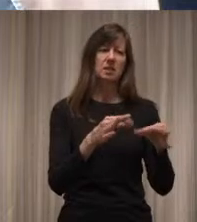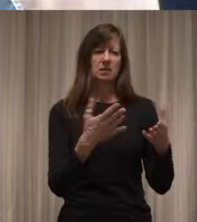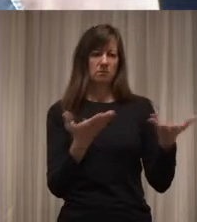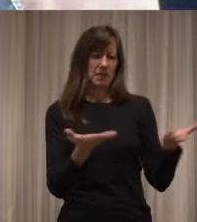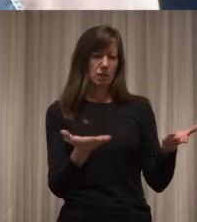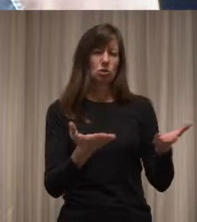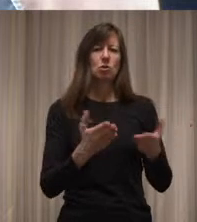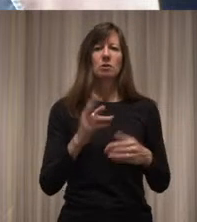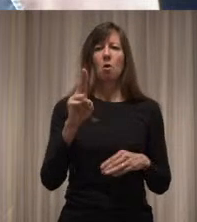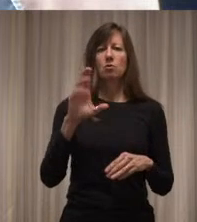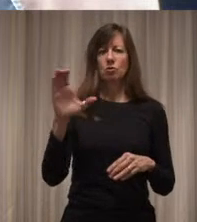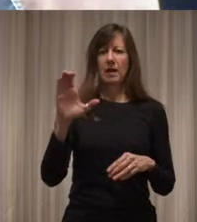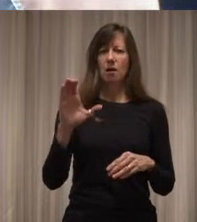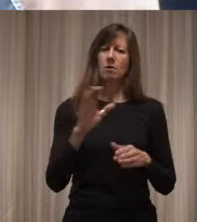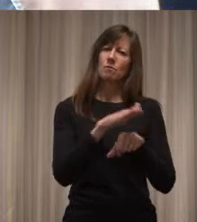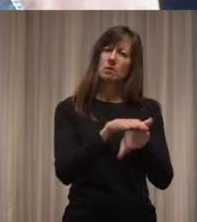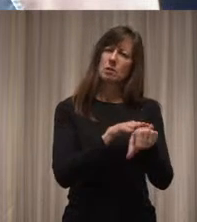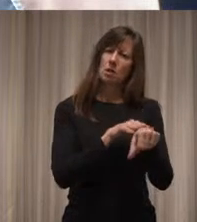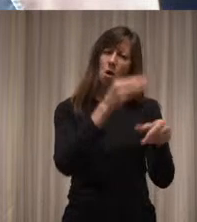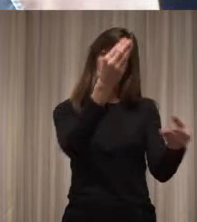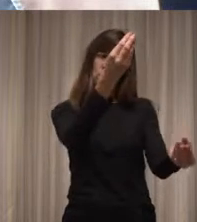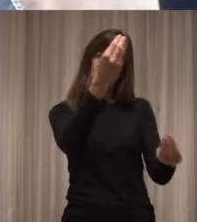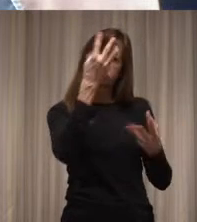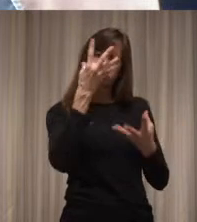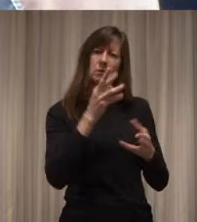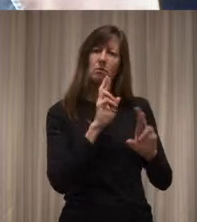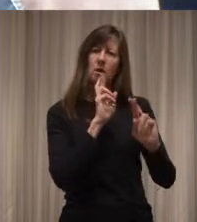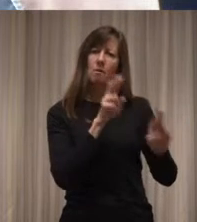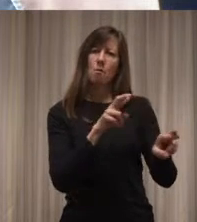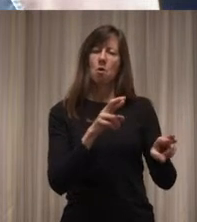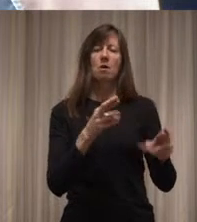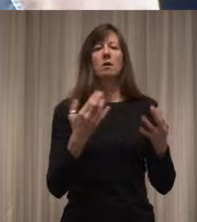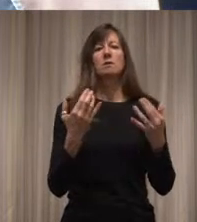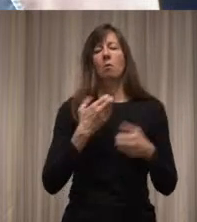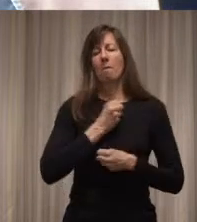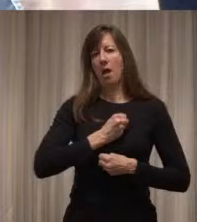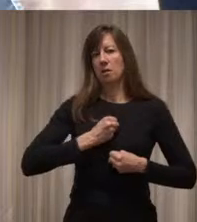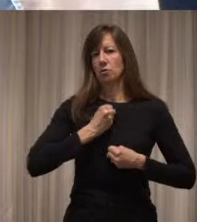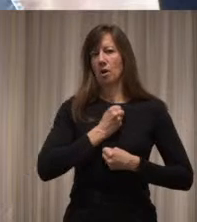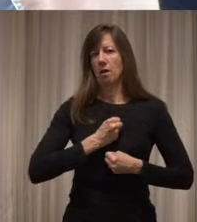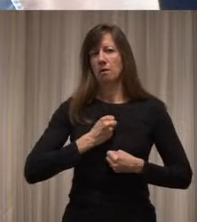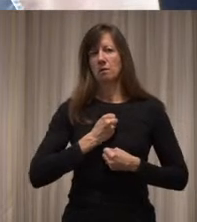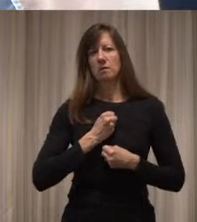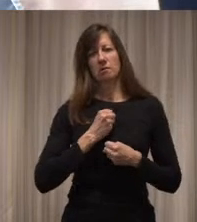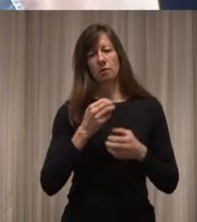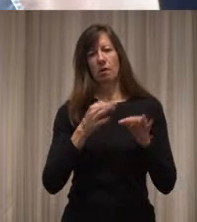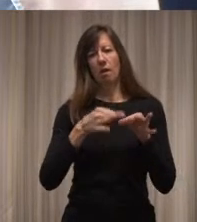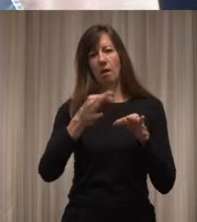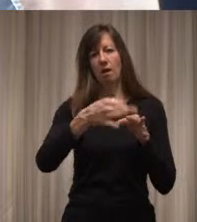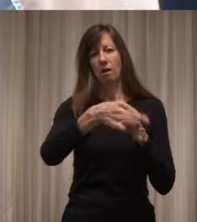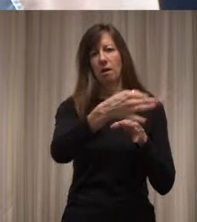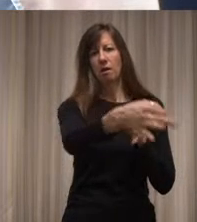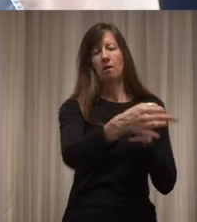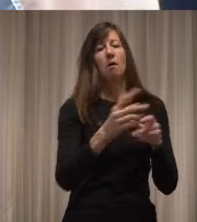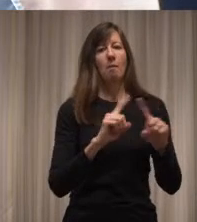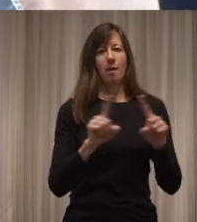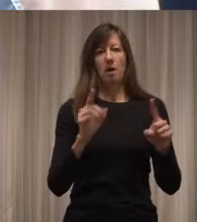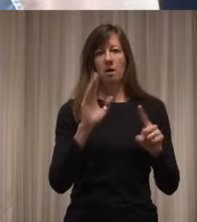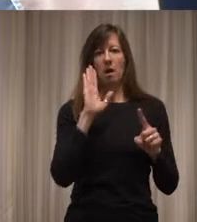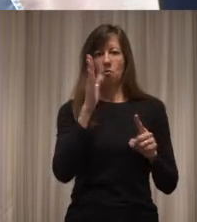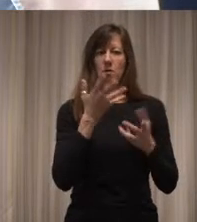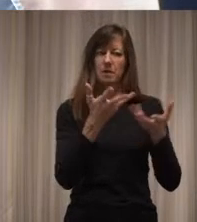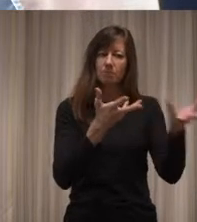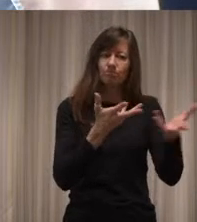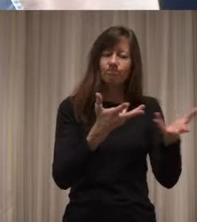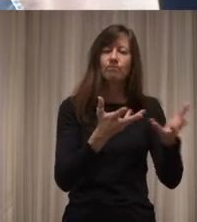For that, I apologize, and we are working with them to make sure that that does not happen again. So those fatalities, those